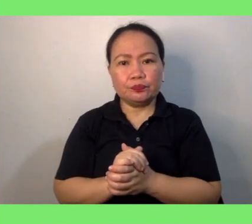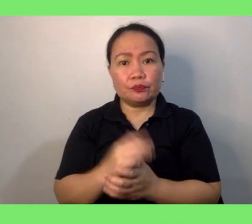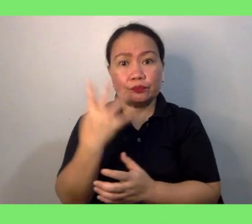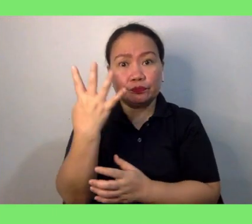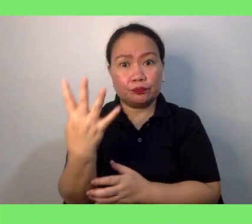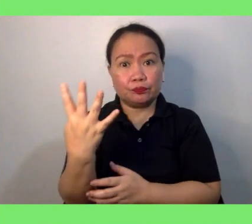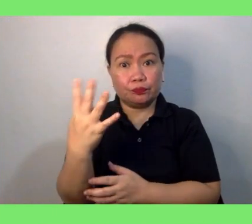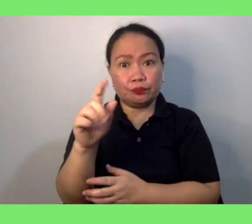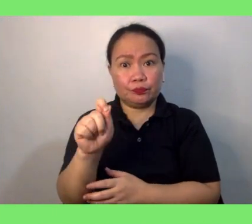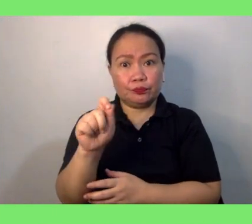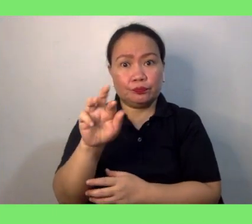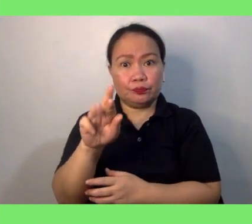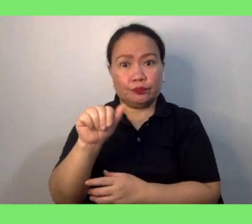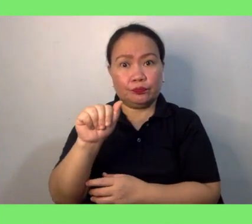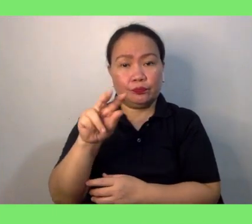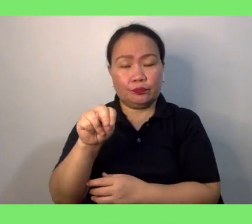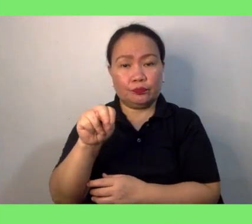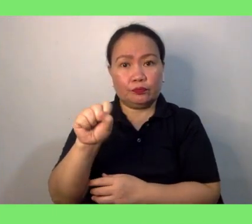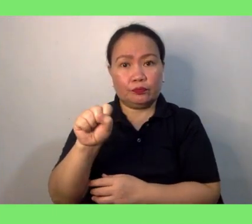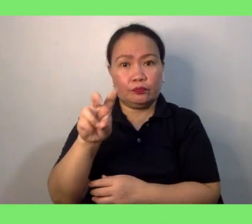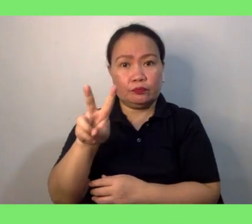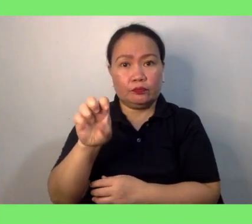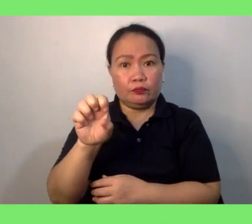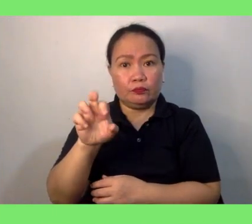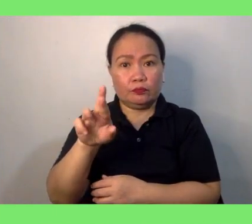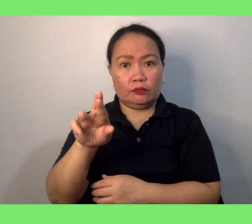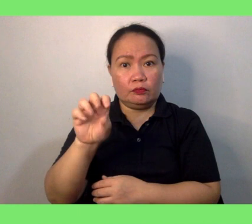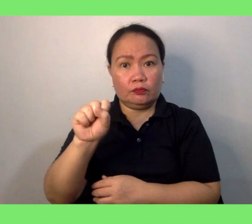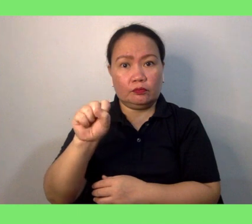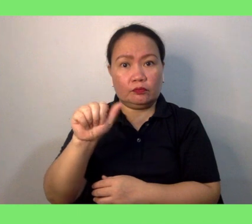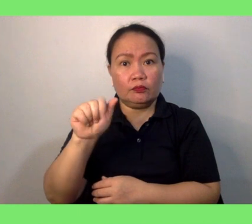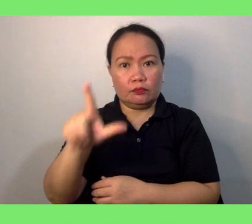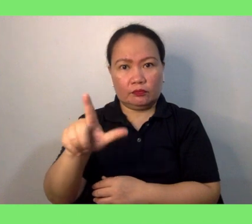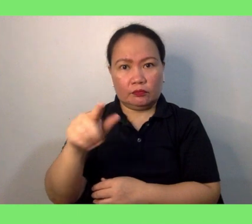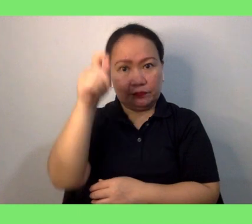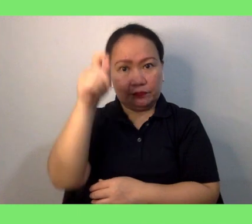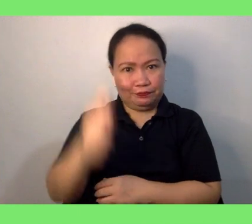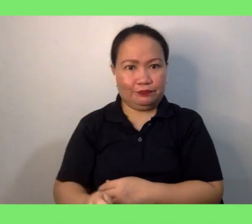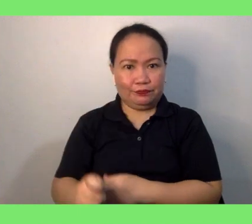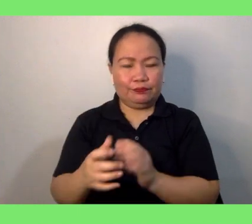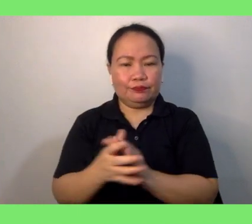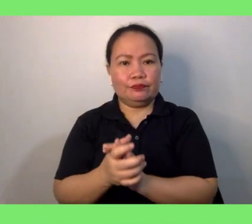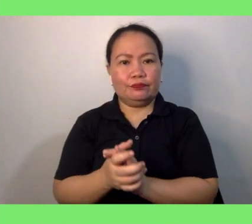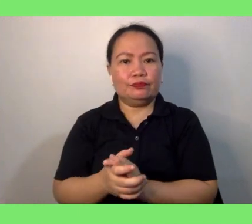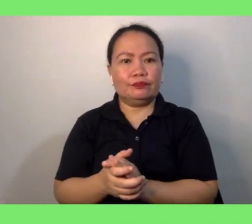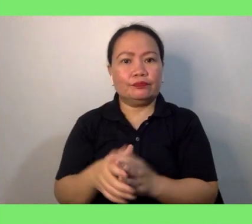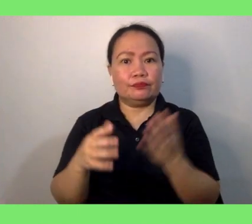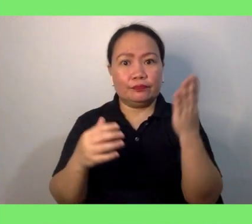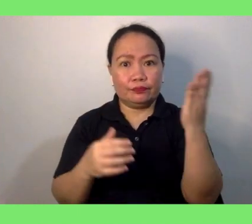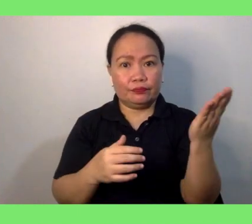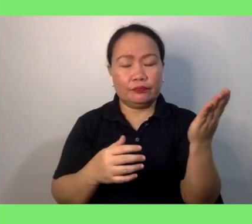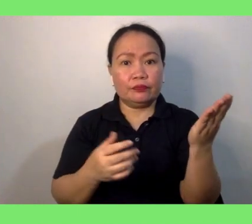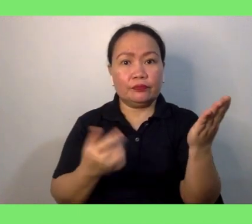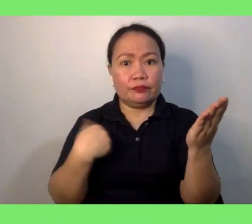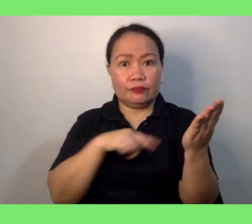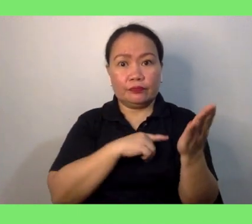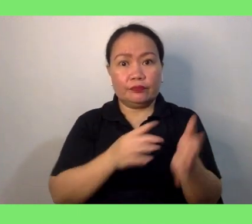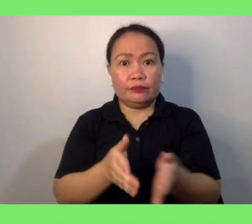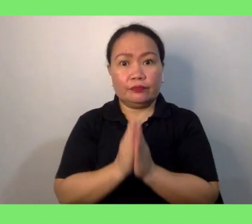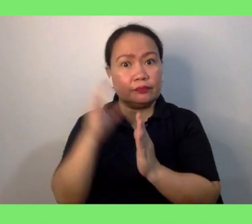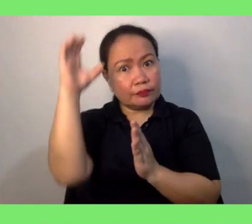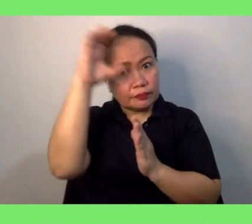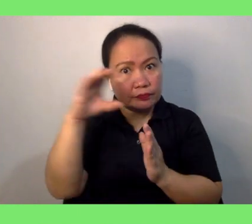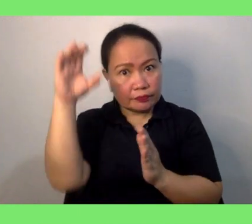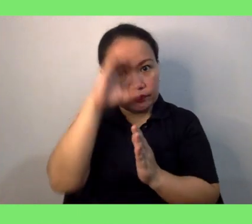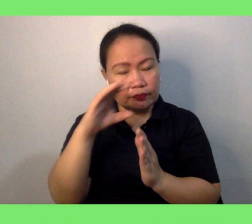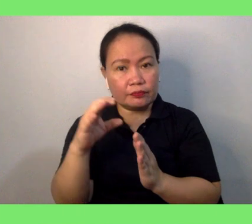Okay? So alin man dyan, pwede maging transversal. Now, so we are asked to find the measures of all the